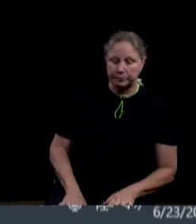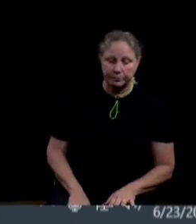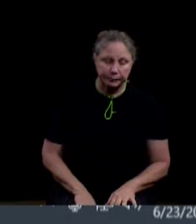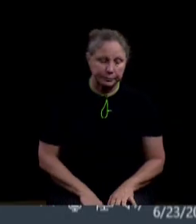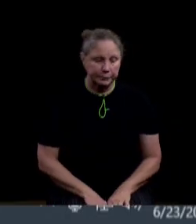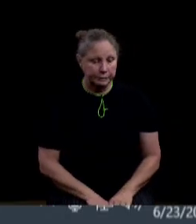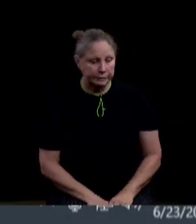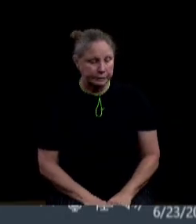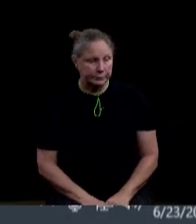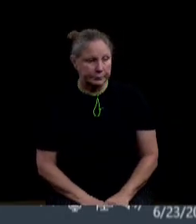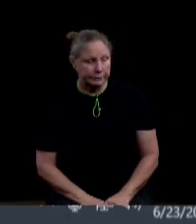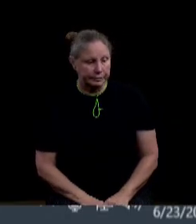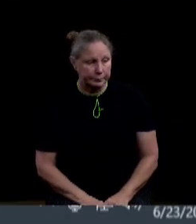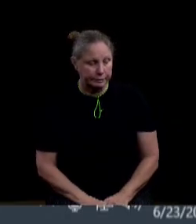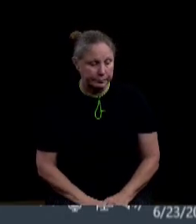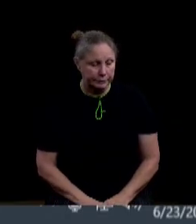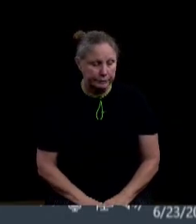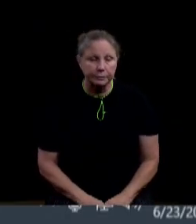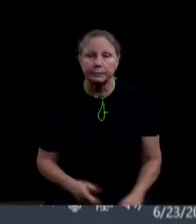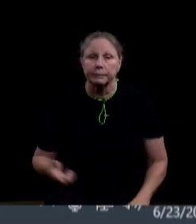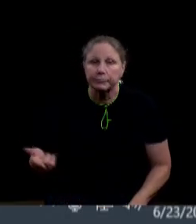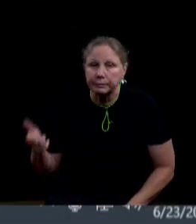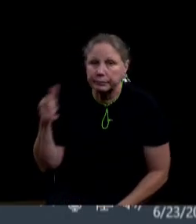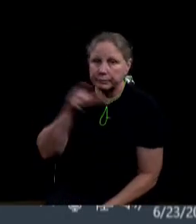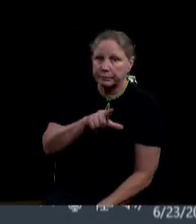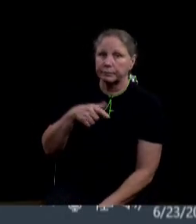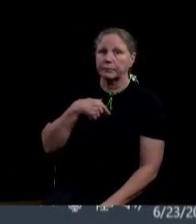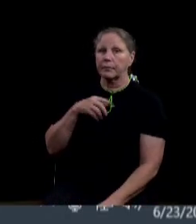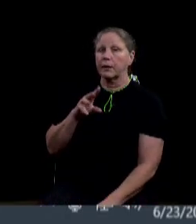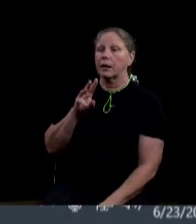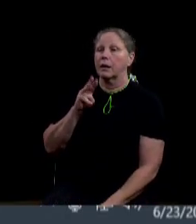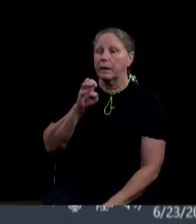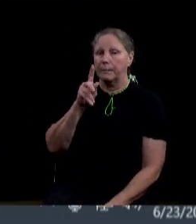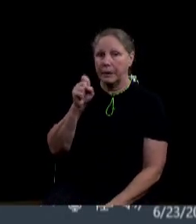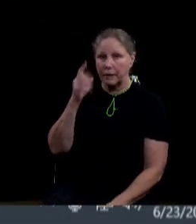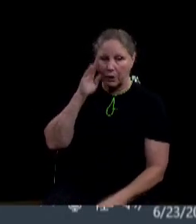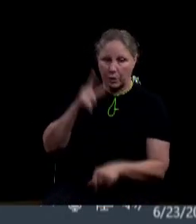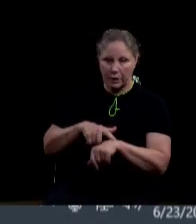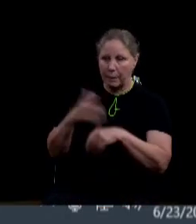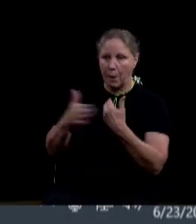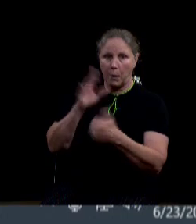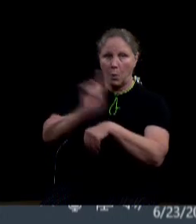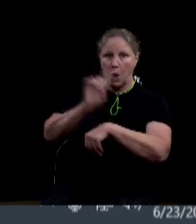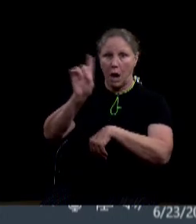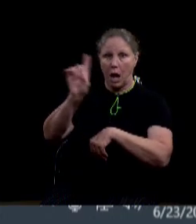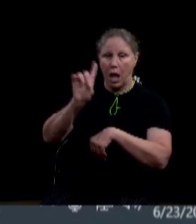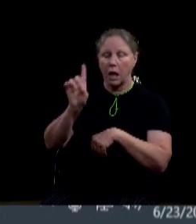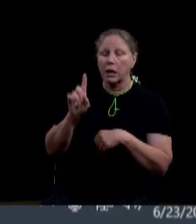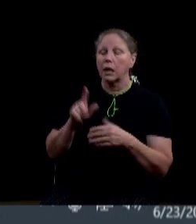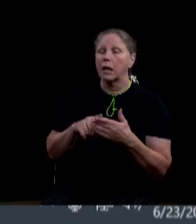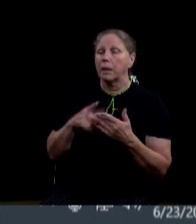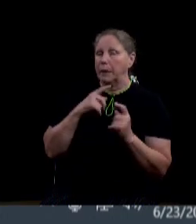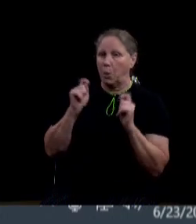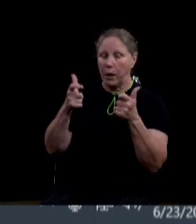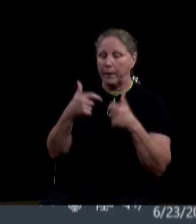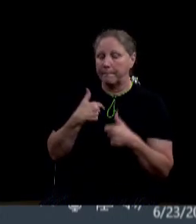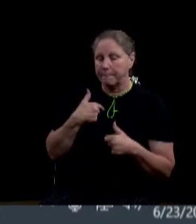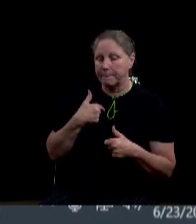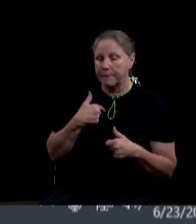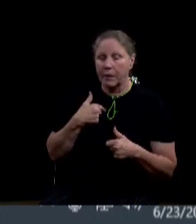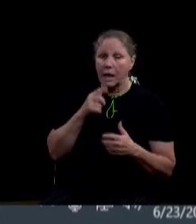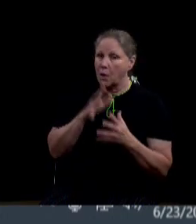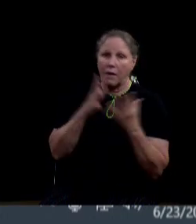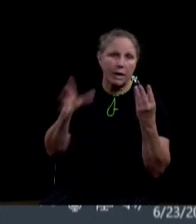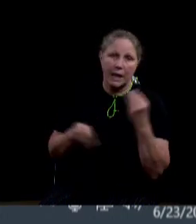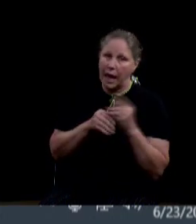I'll go quick because I know we're almost to 1 o'clock now. I don't have much to add to that. I just think that whenever we have